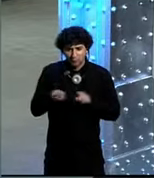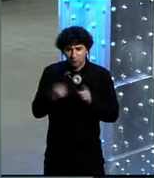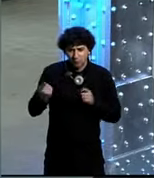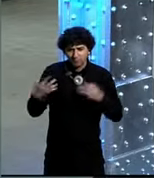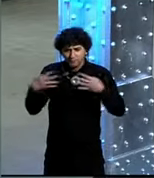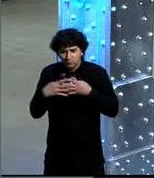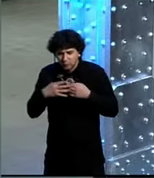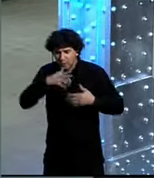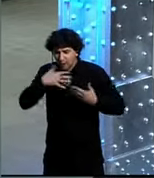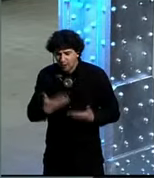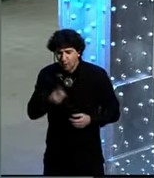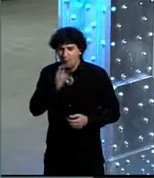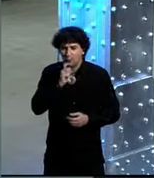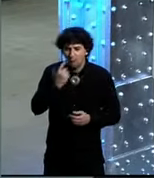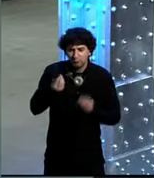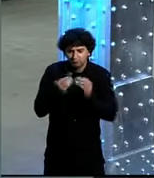and how we produce.